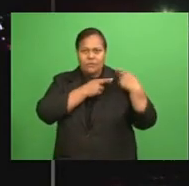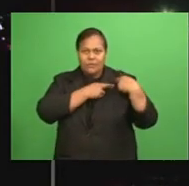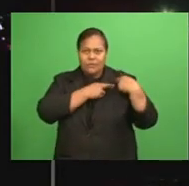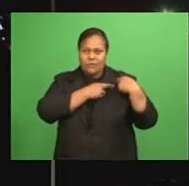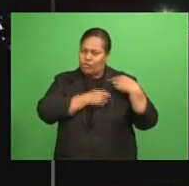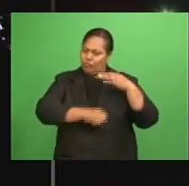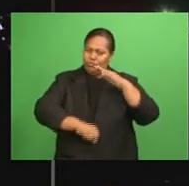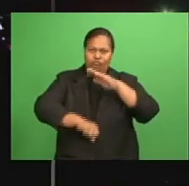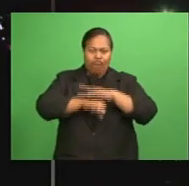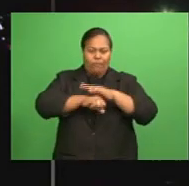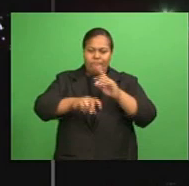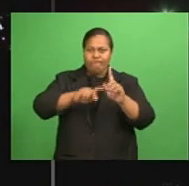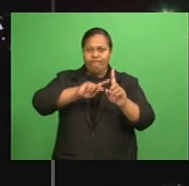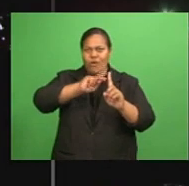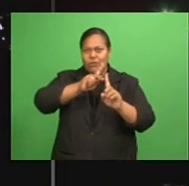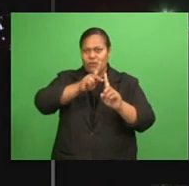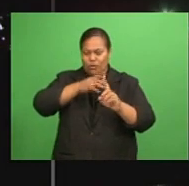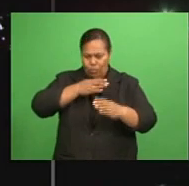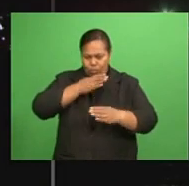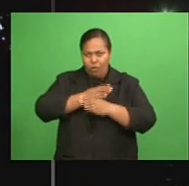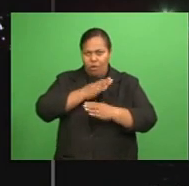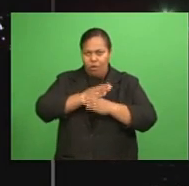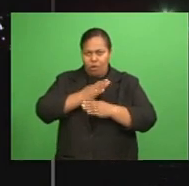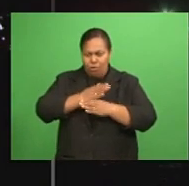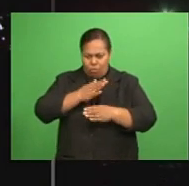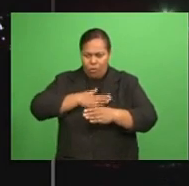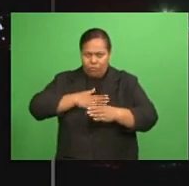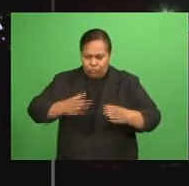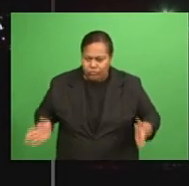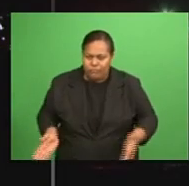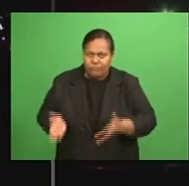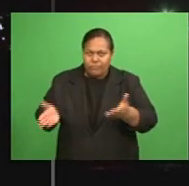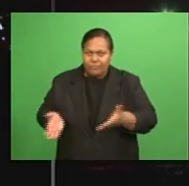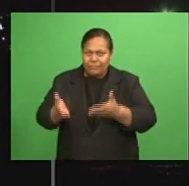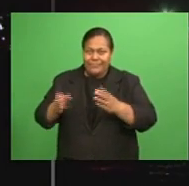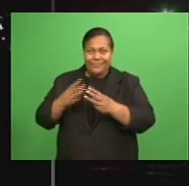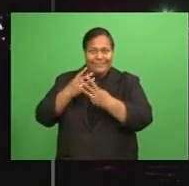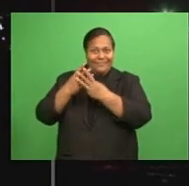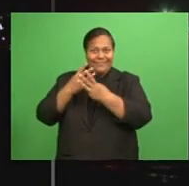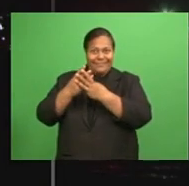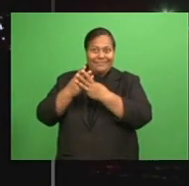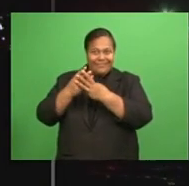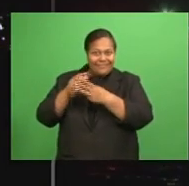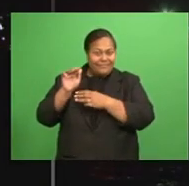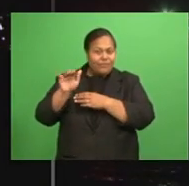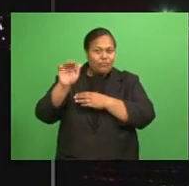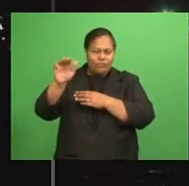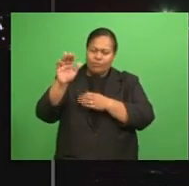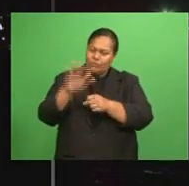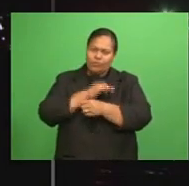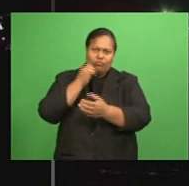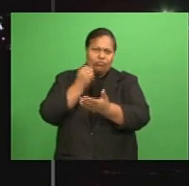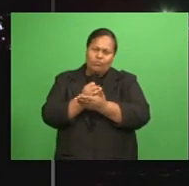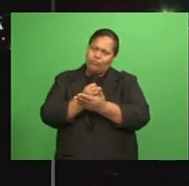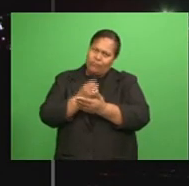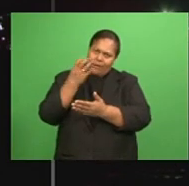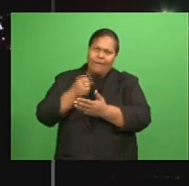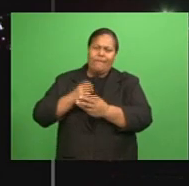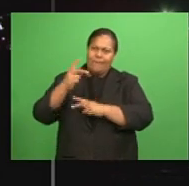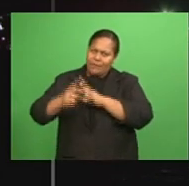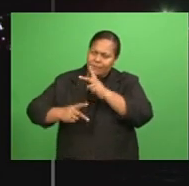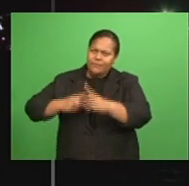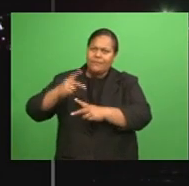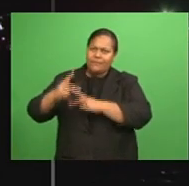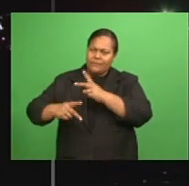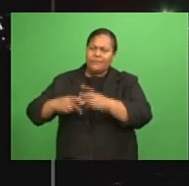the agenda as they work to unite and move the party forward. She says ensuring that systems are in place is a